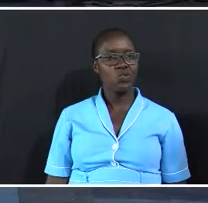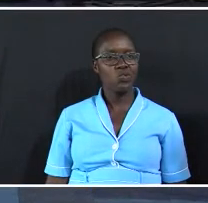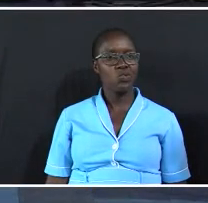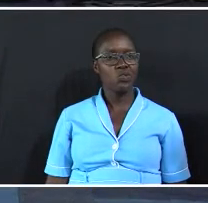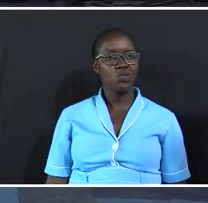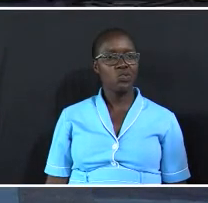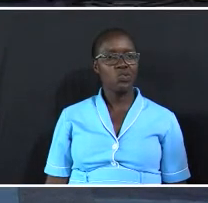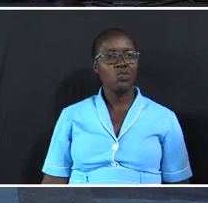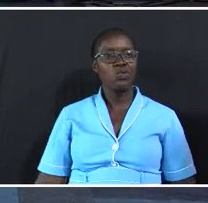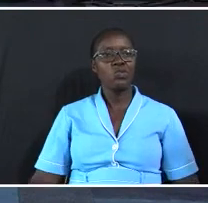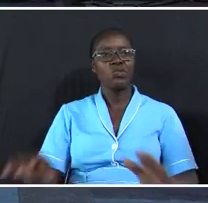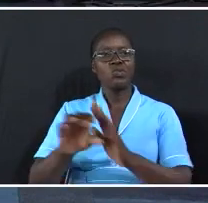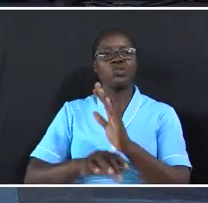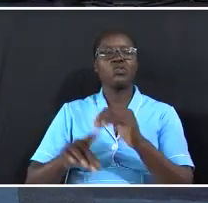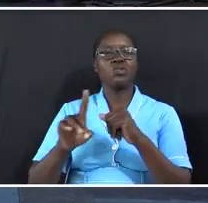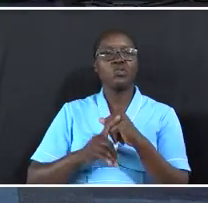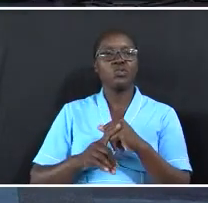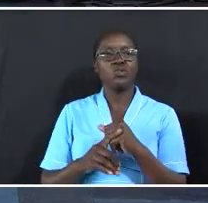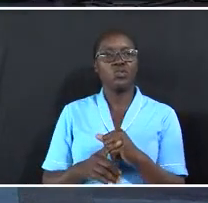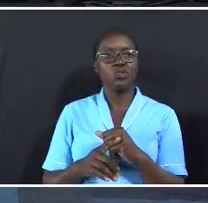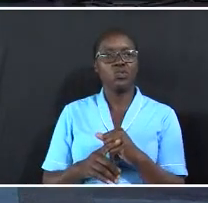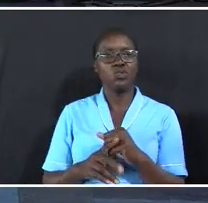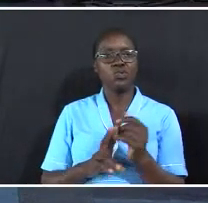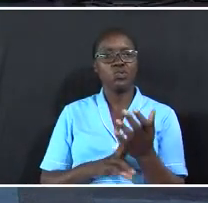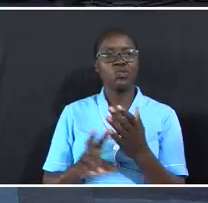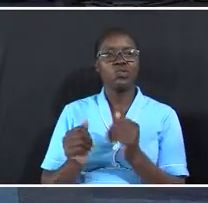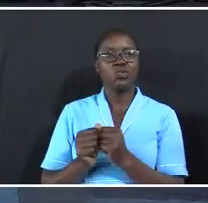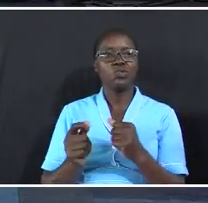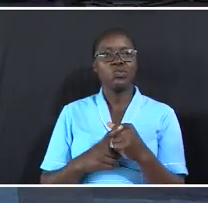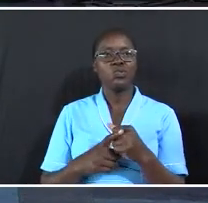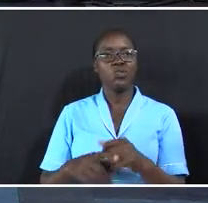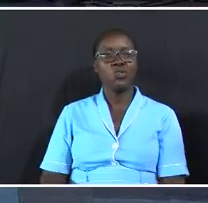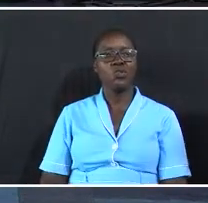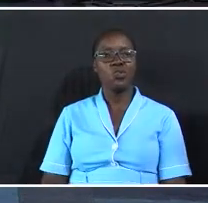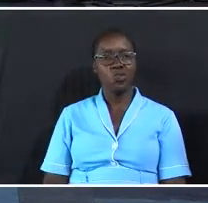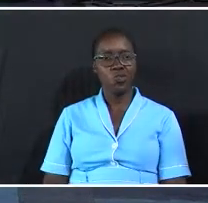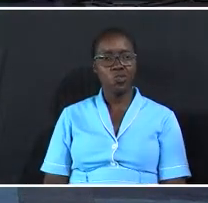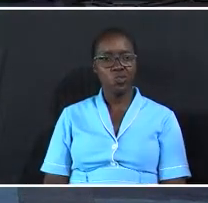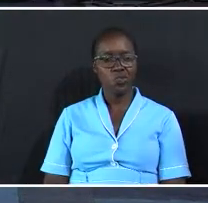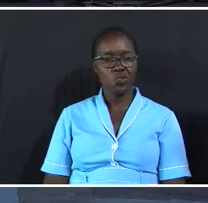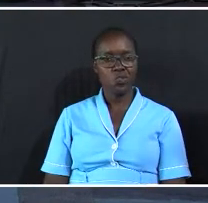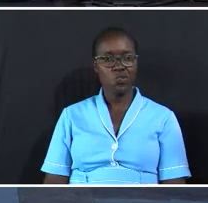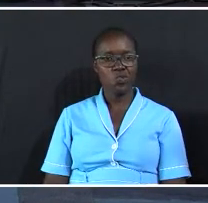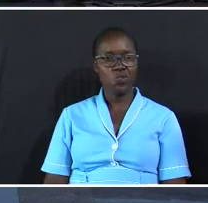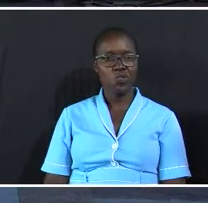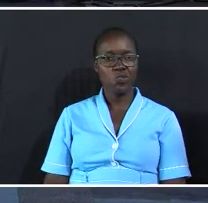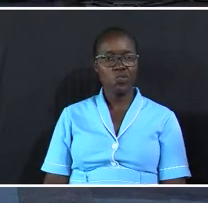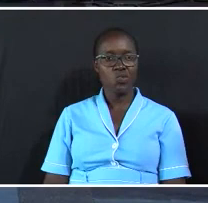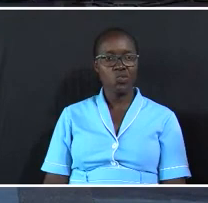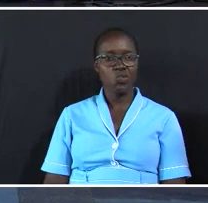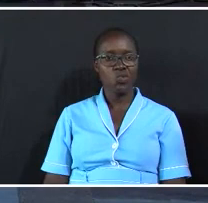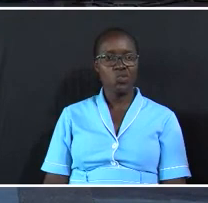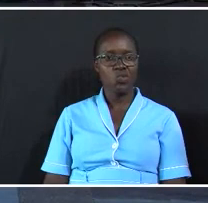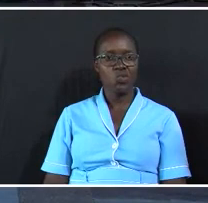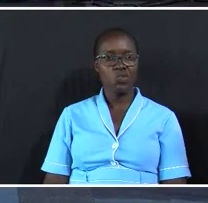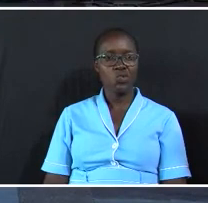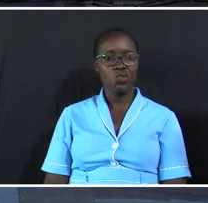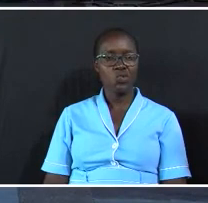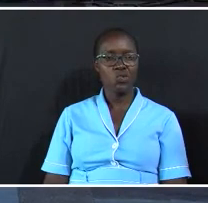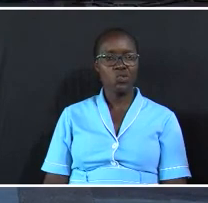Daniel chapter 6 verse 16. This is what the king says to Daniel.